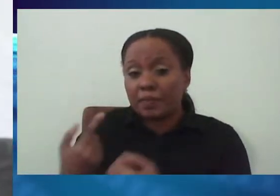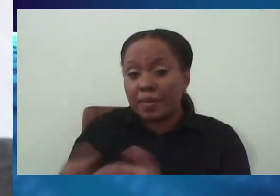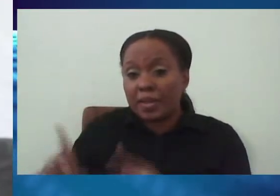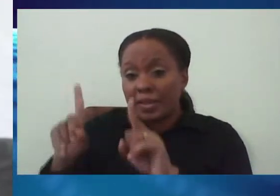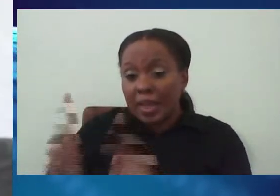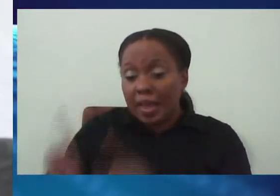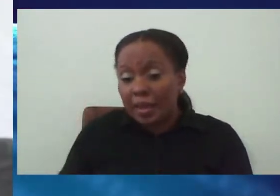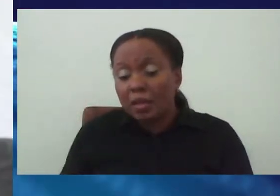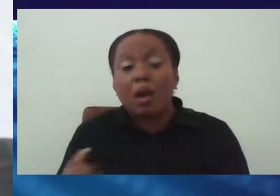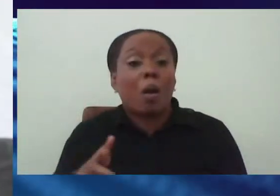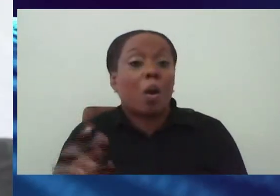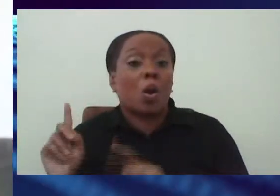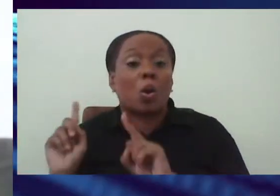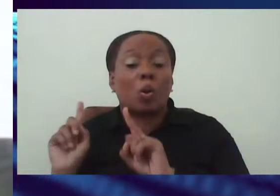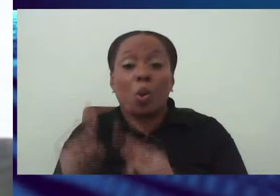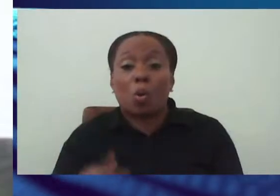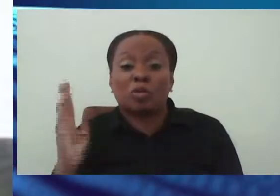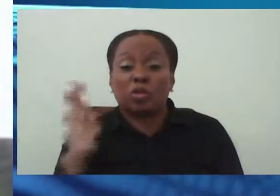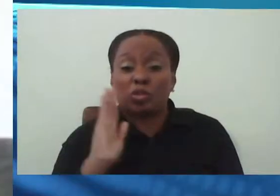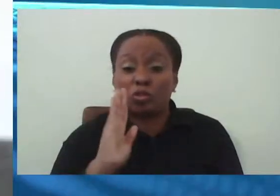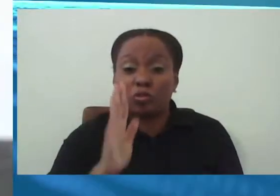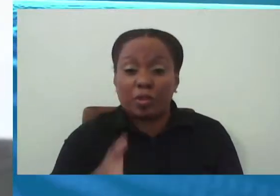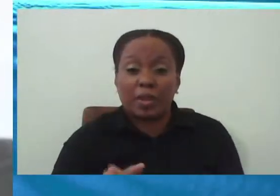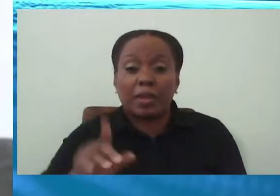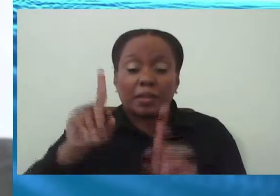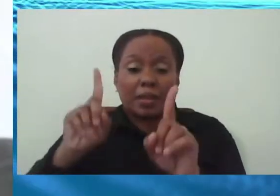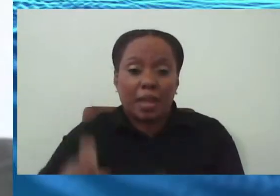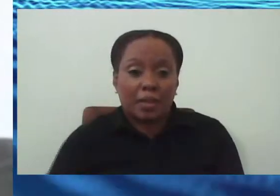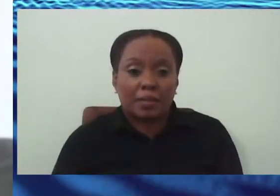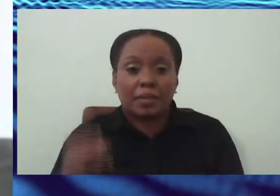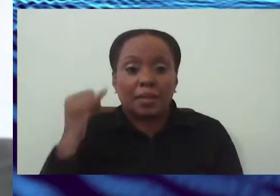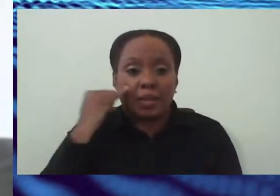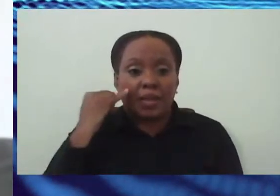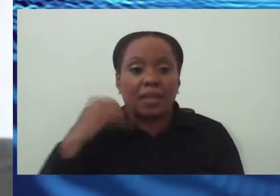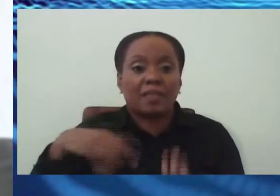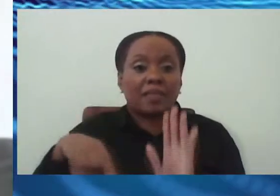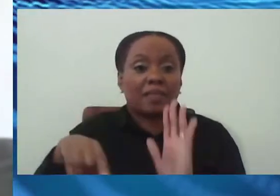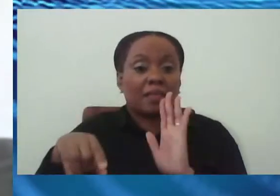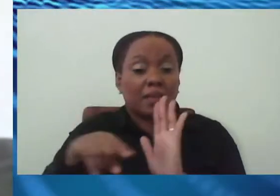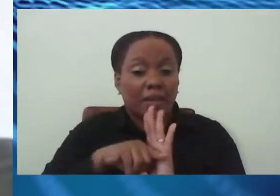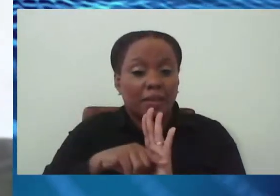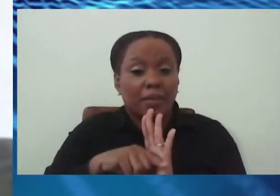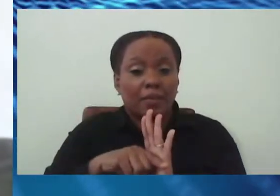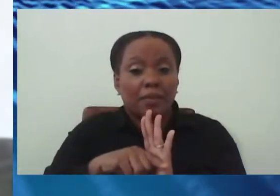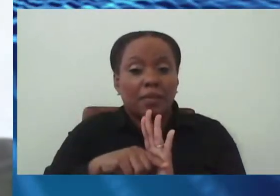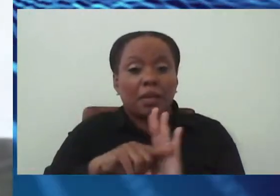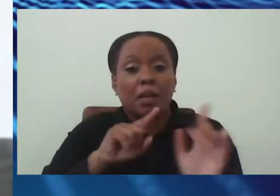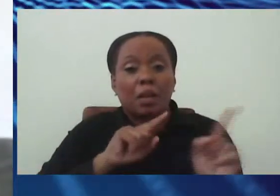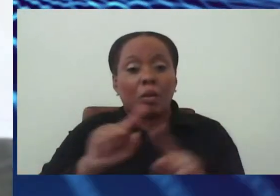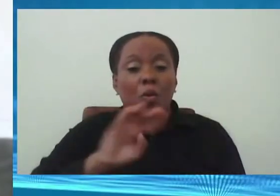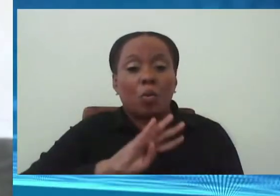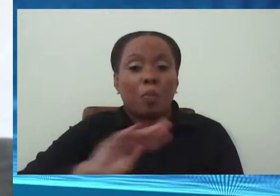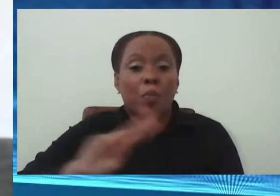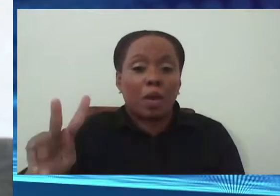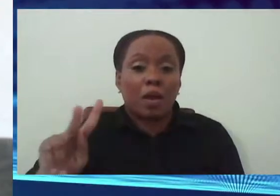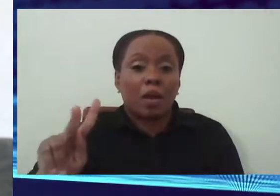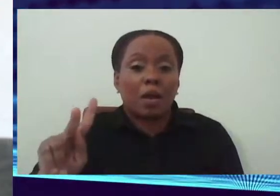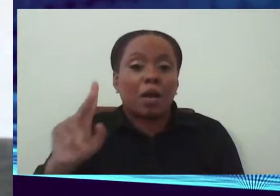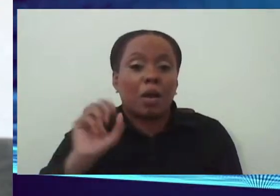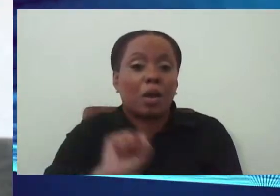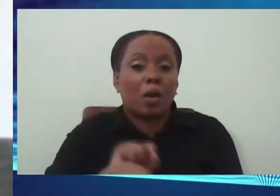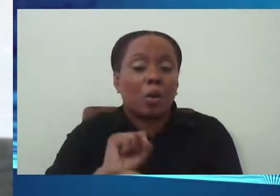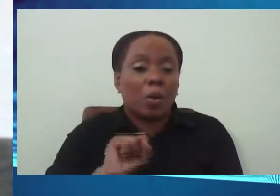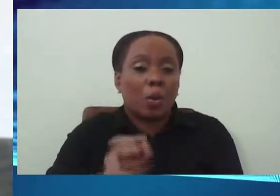test immediately, and if negative, go back out to work on day 2, 3 of the exposure?